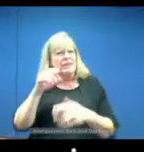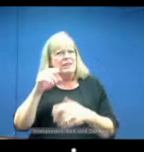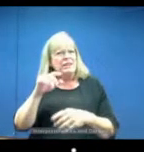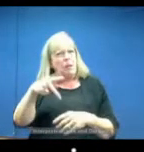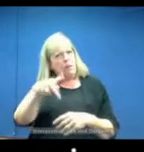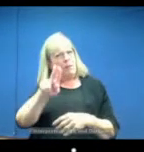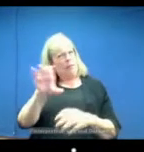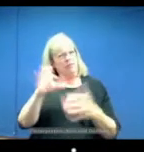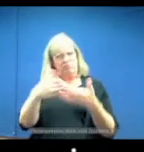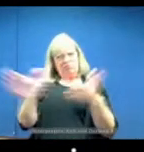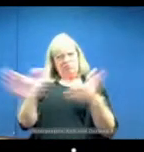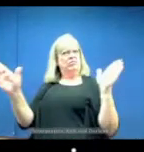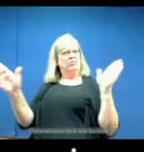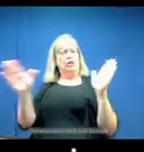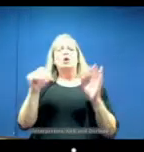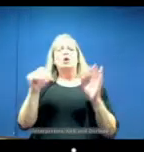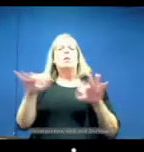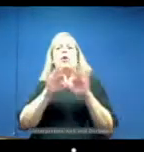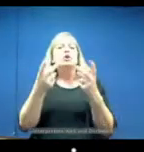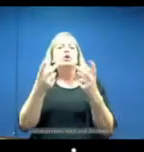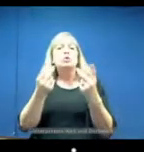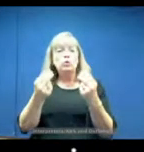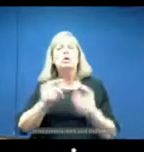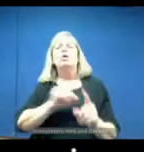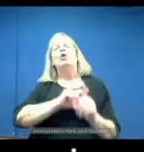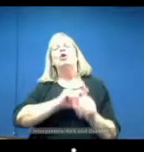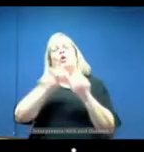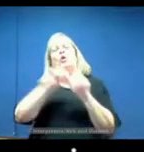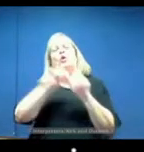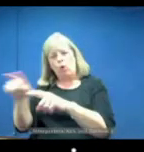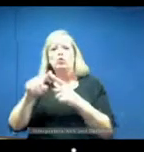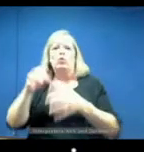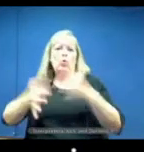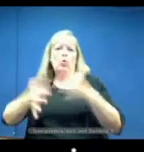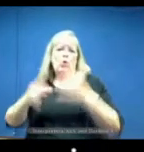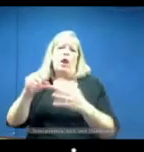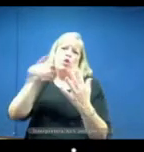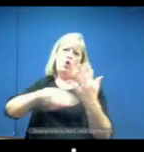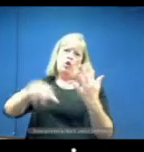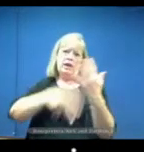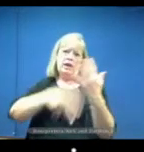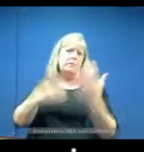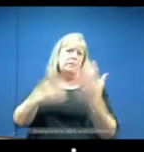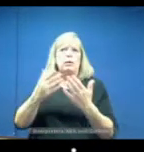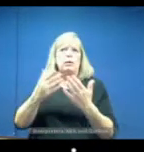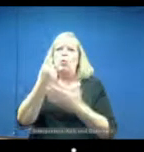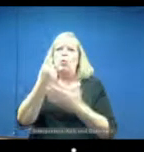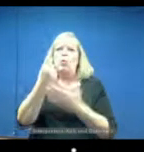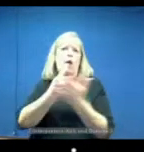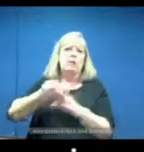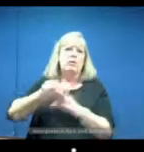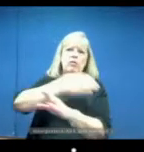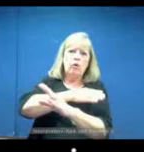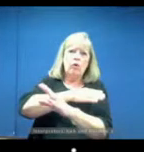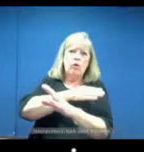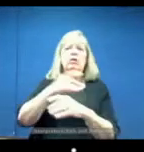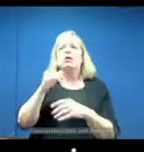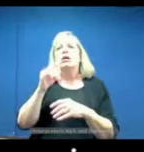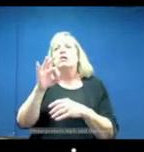what you do need to do is go down the day before to review the case, or an hour before. If you show up at the same